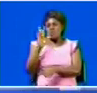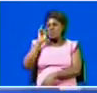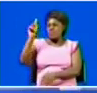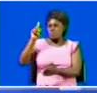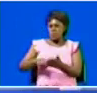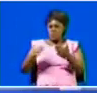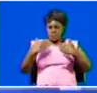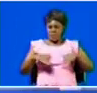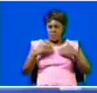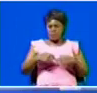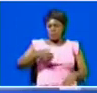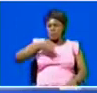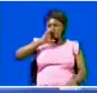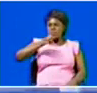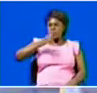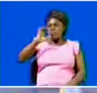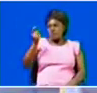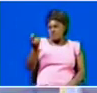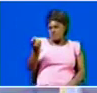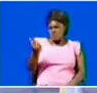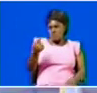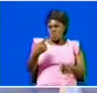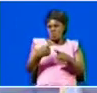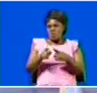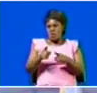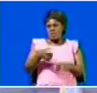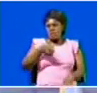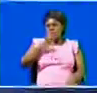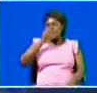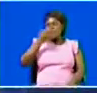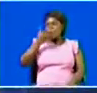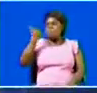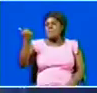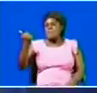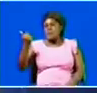what we see is that people tend to drink less, but they tend to drink better.